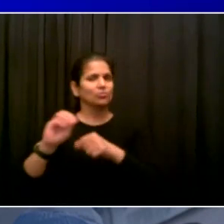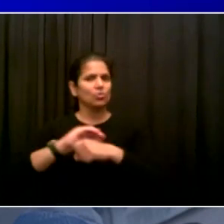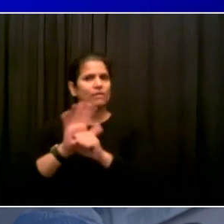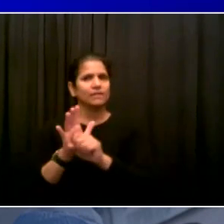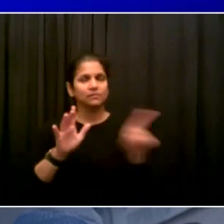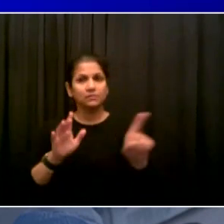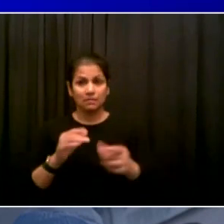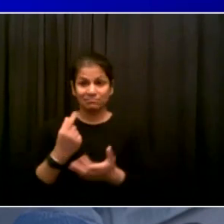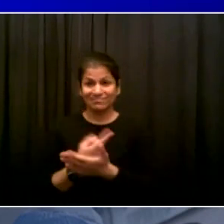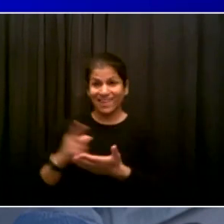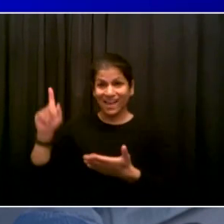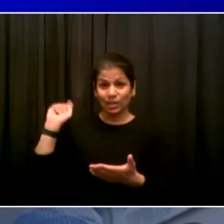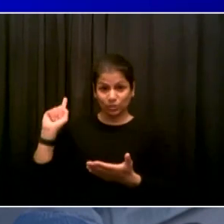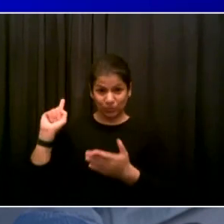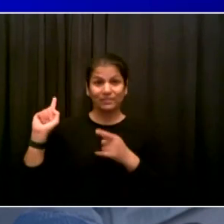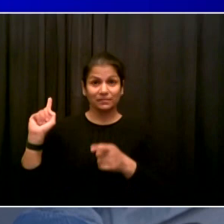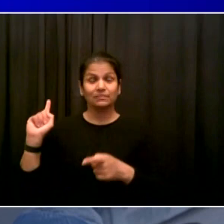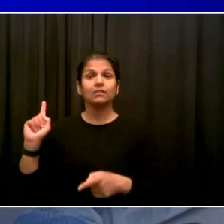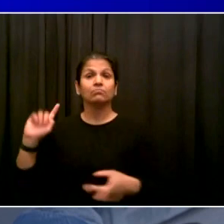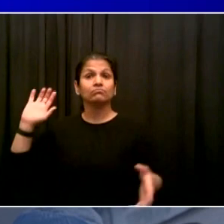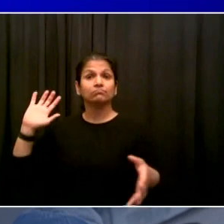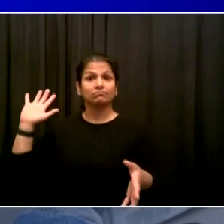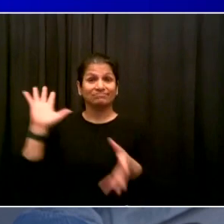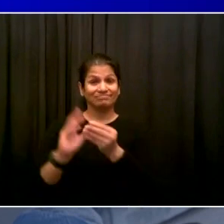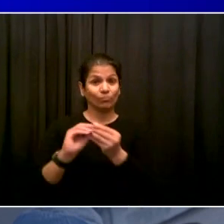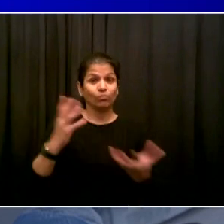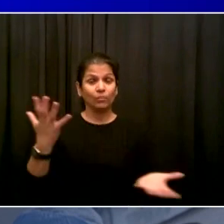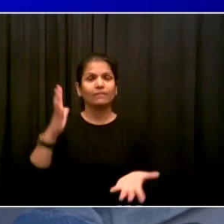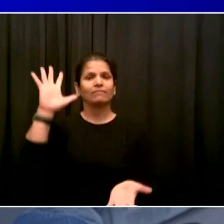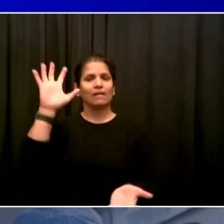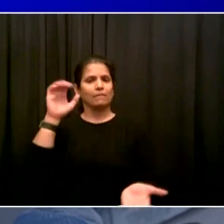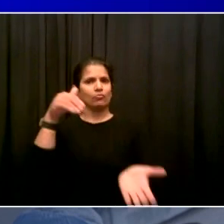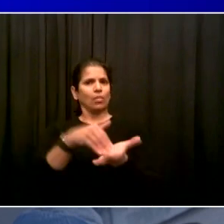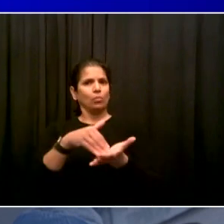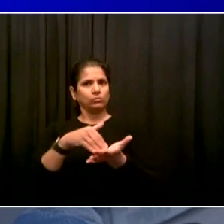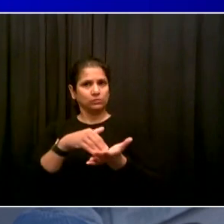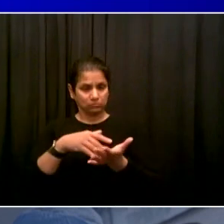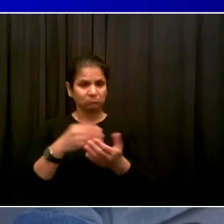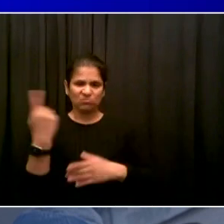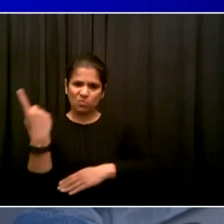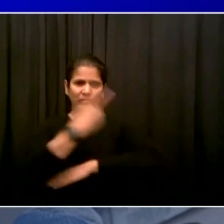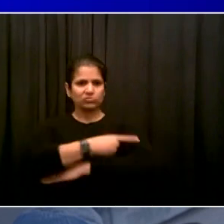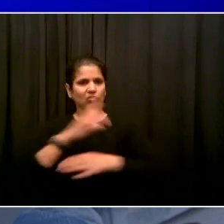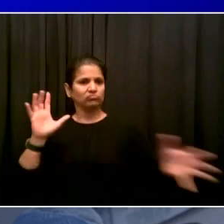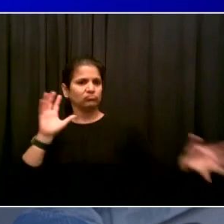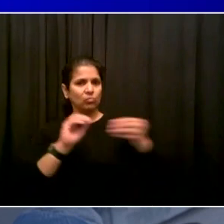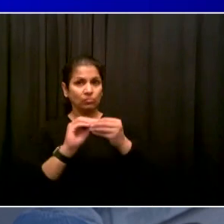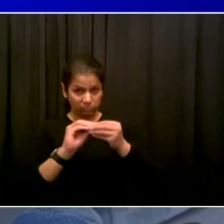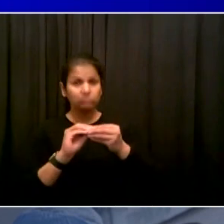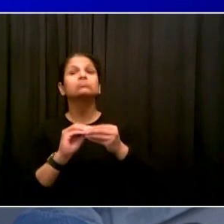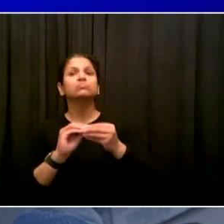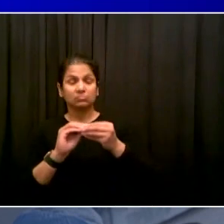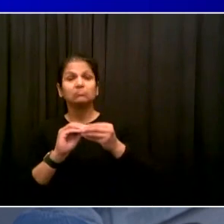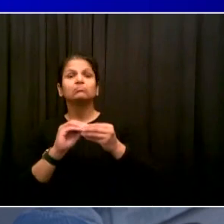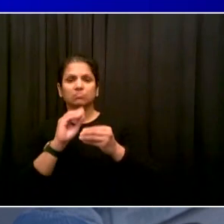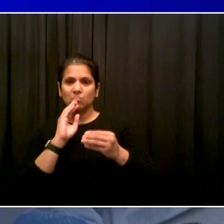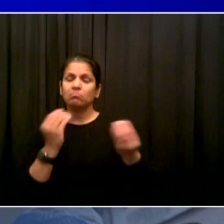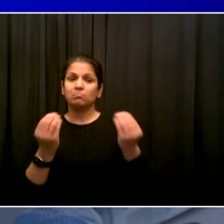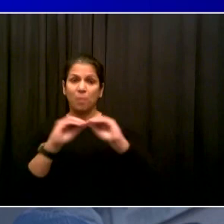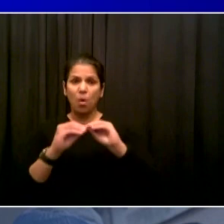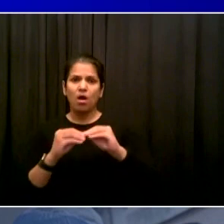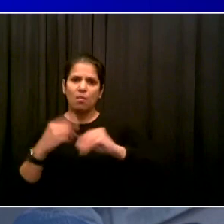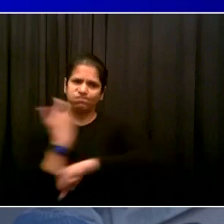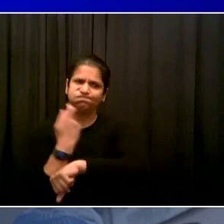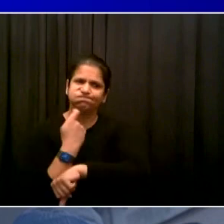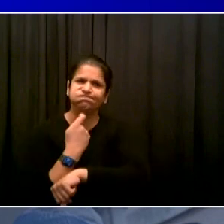vaccinations in New York City. Last Friday, over 100,000 in one day. Supply finally starting to come in. So the numbers are really